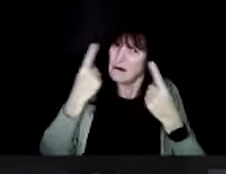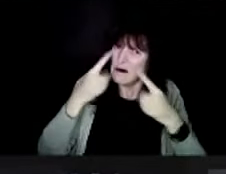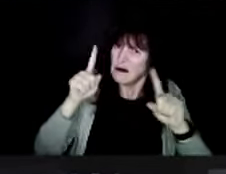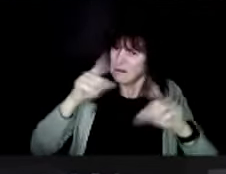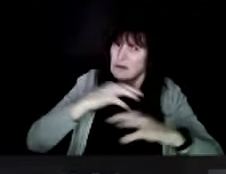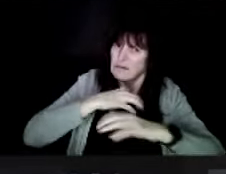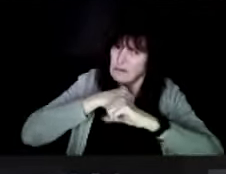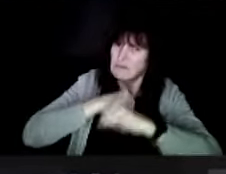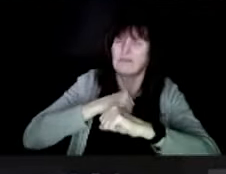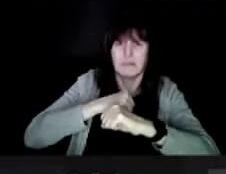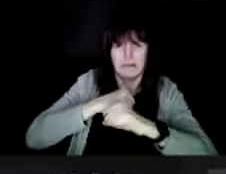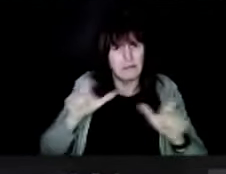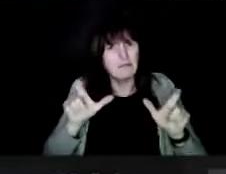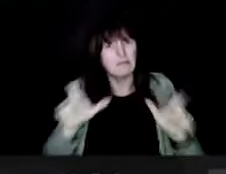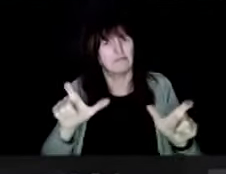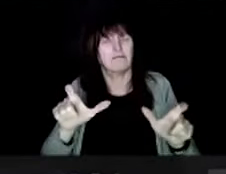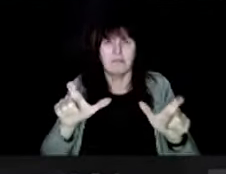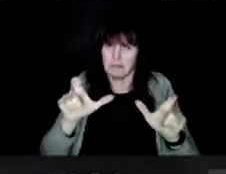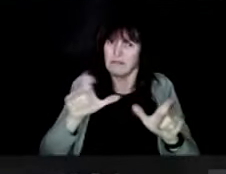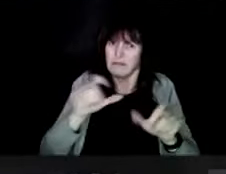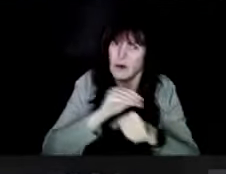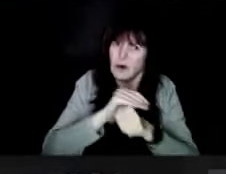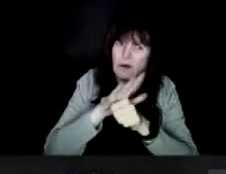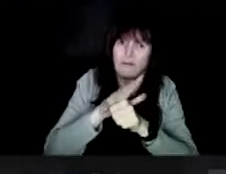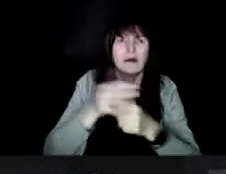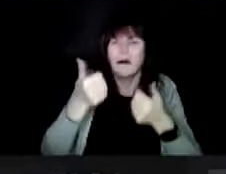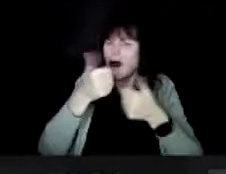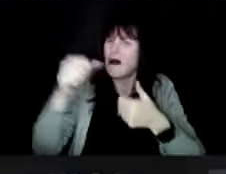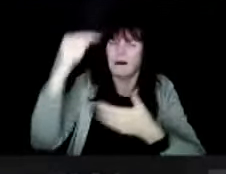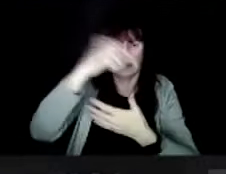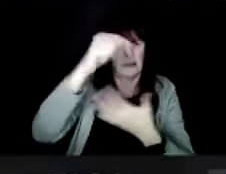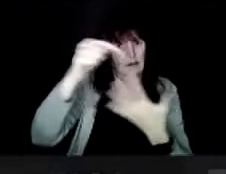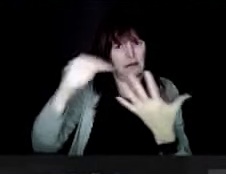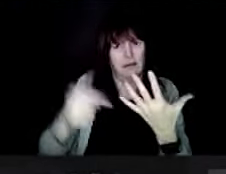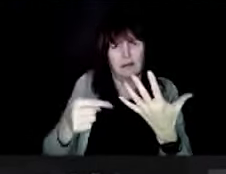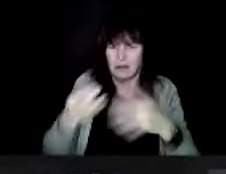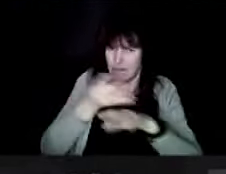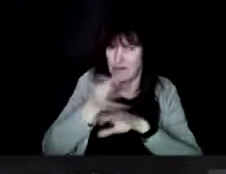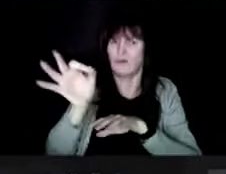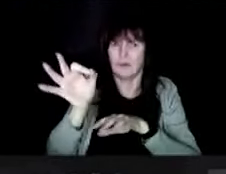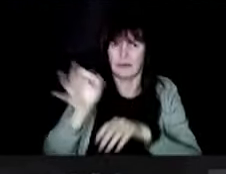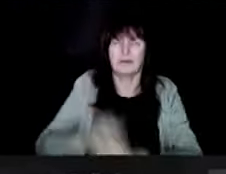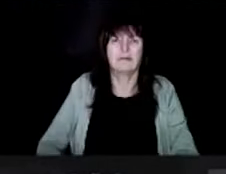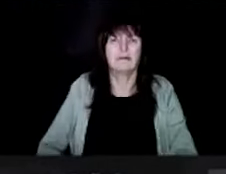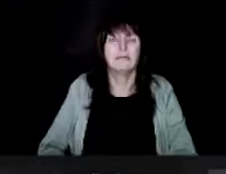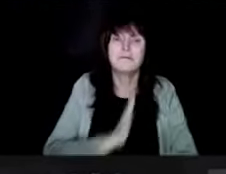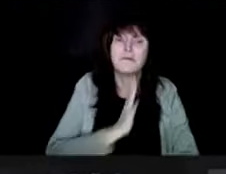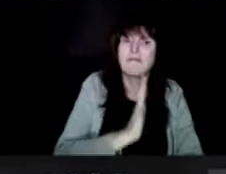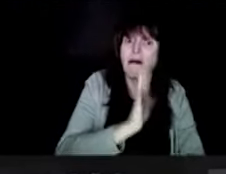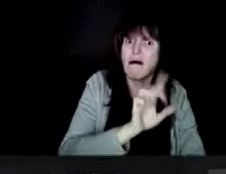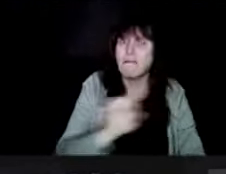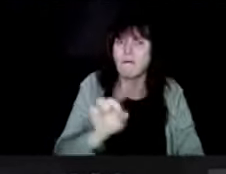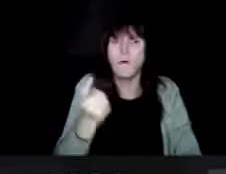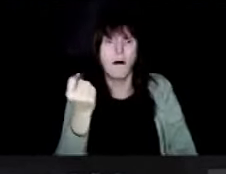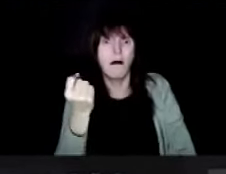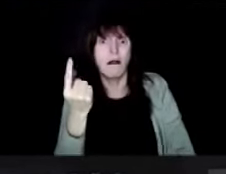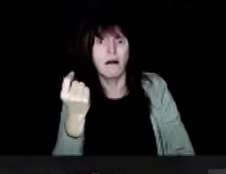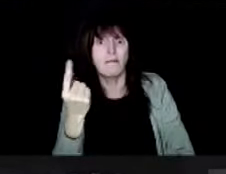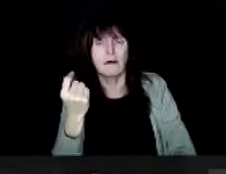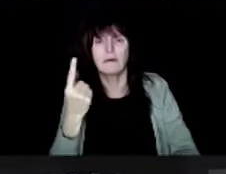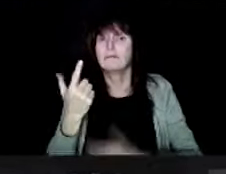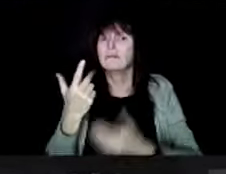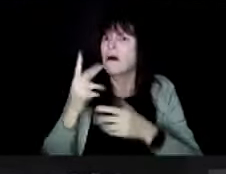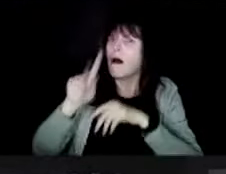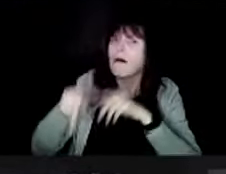Side effects in children 5 to 11 years of age are similar to those seen in adults and older children. These side effects